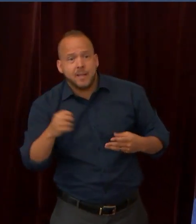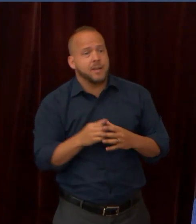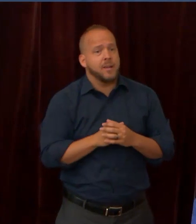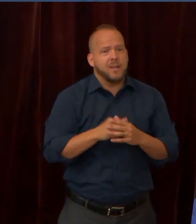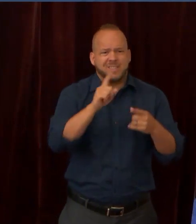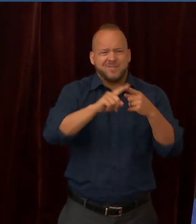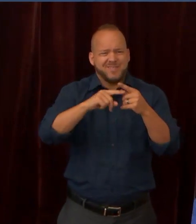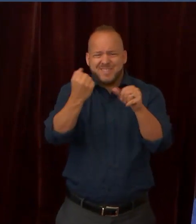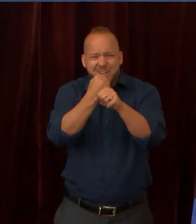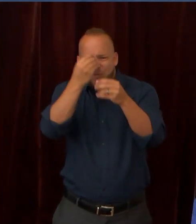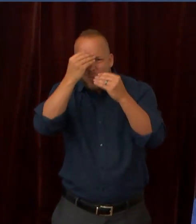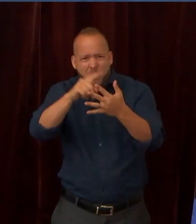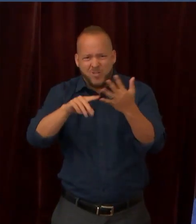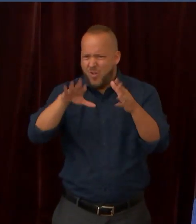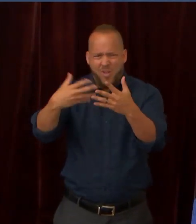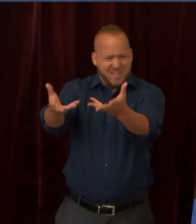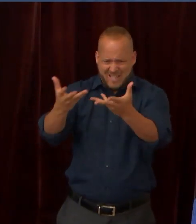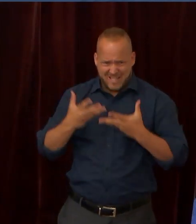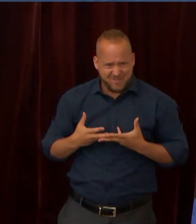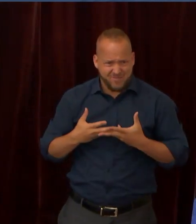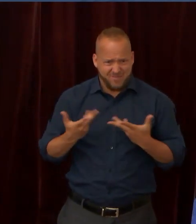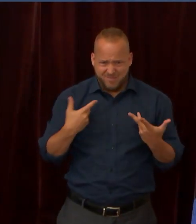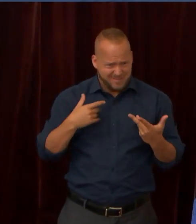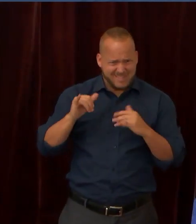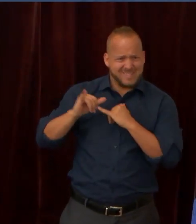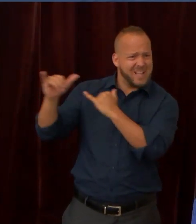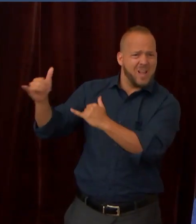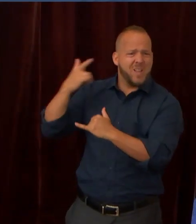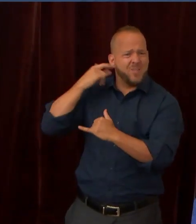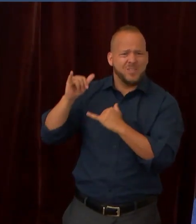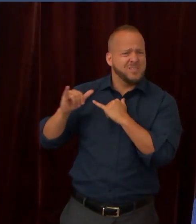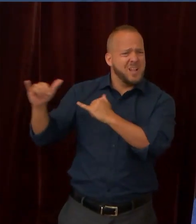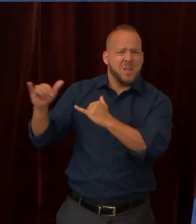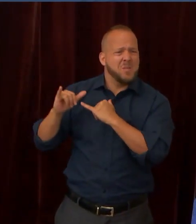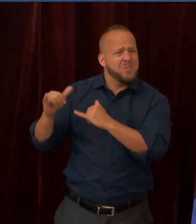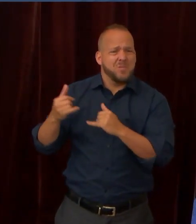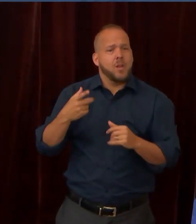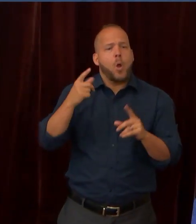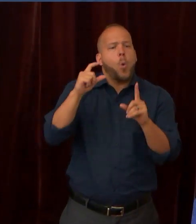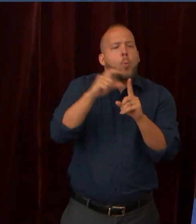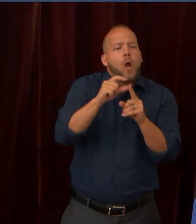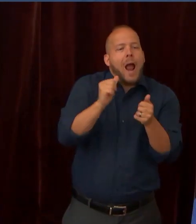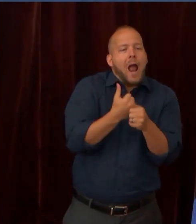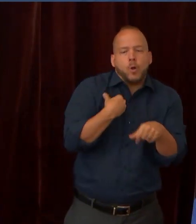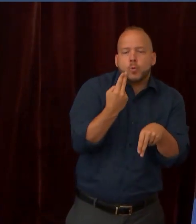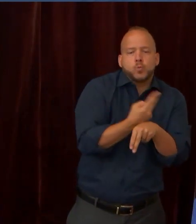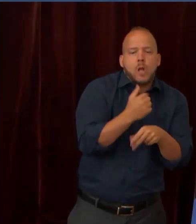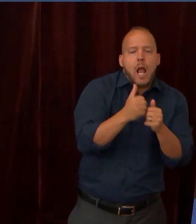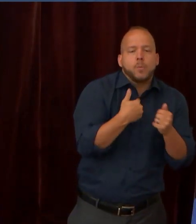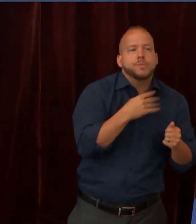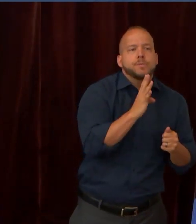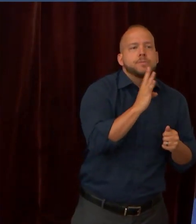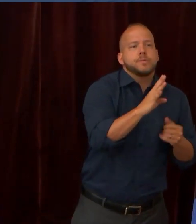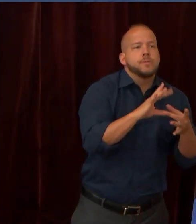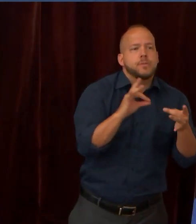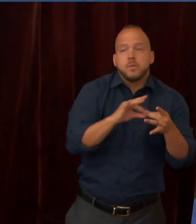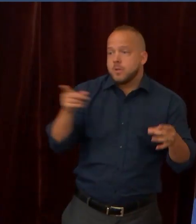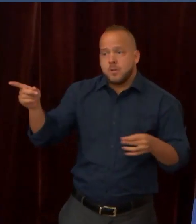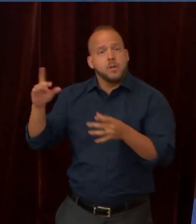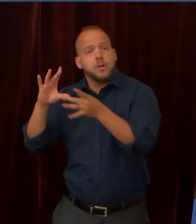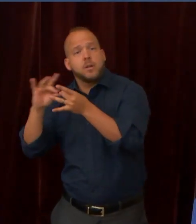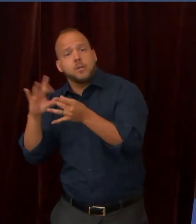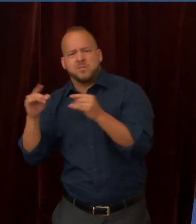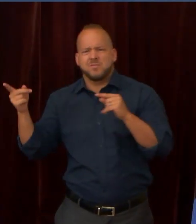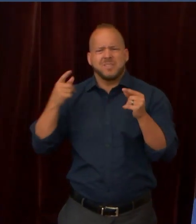little different title. Now the number is a bit different, and it's something we continue to look at. As I said, we